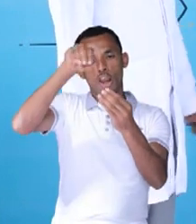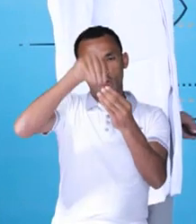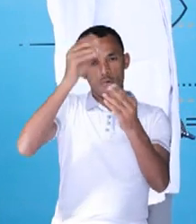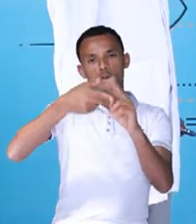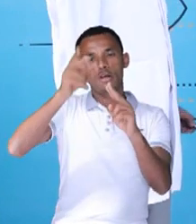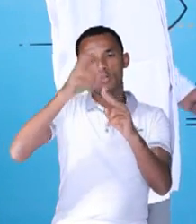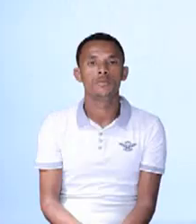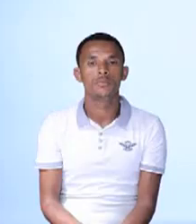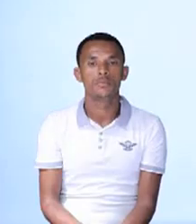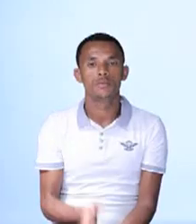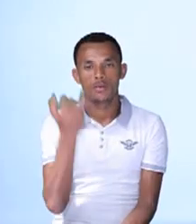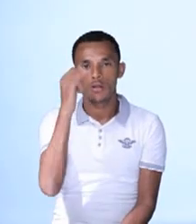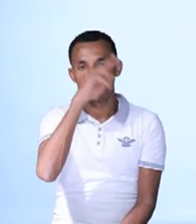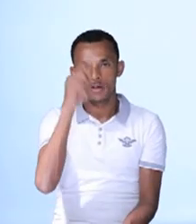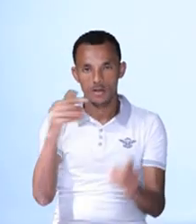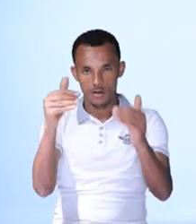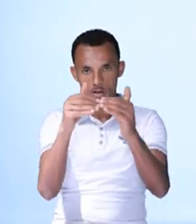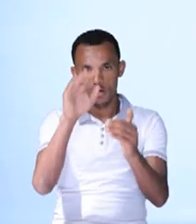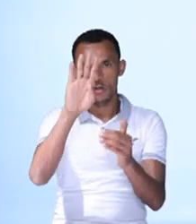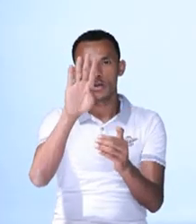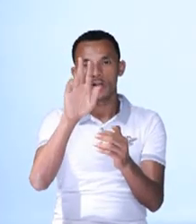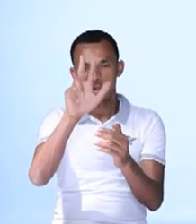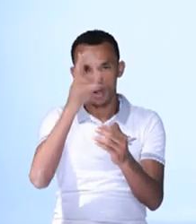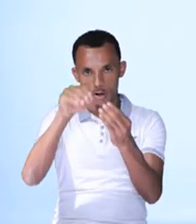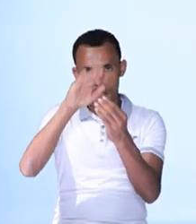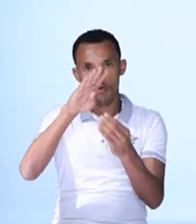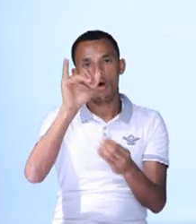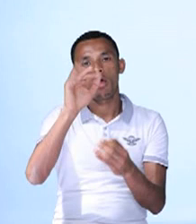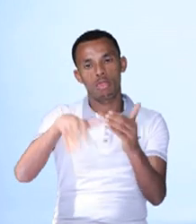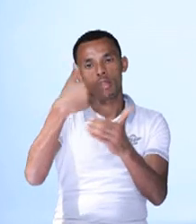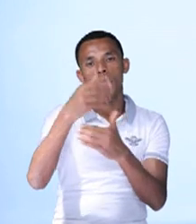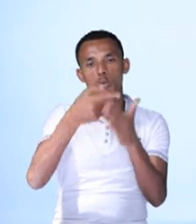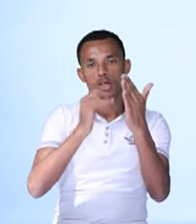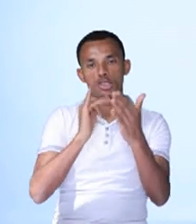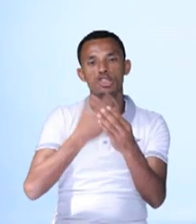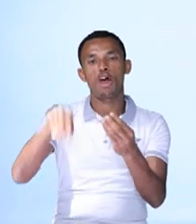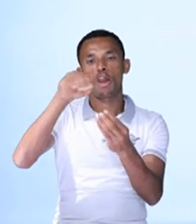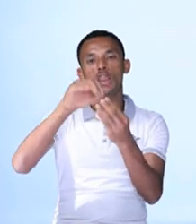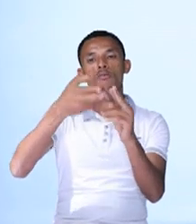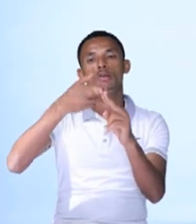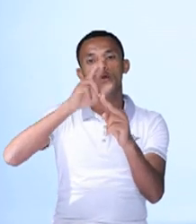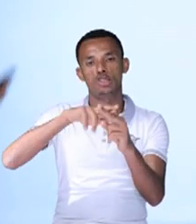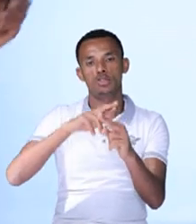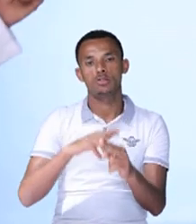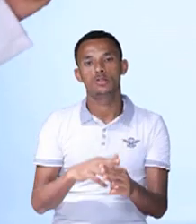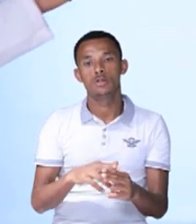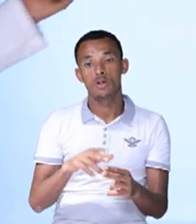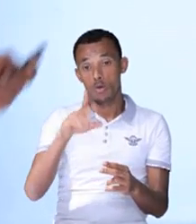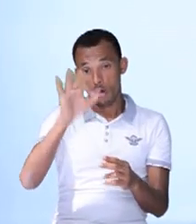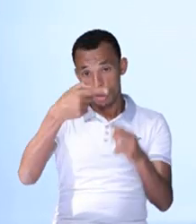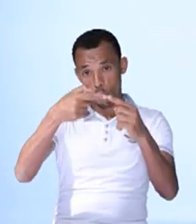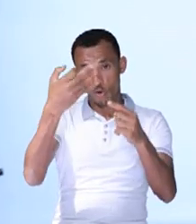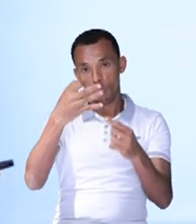the opposite of Z? If Z is equal to 3 plus 4i, then what is the additive inverse? How?